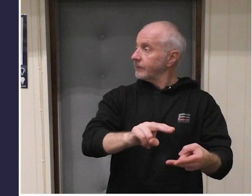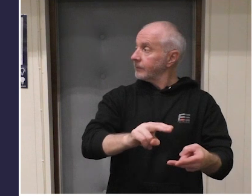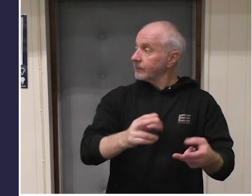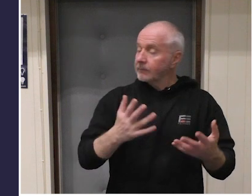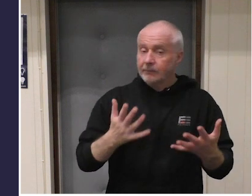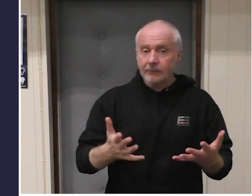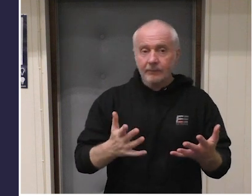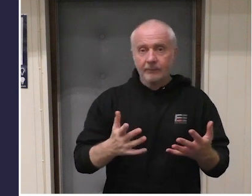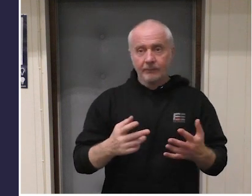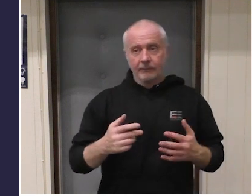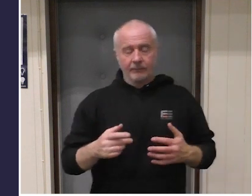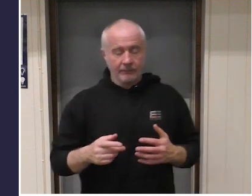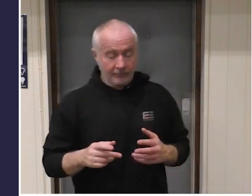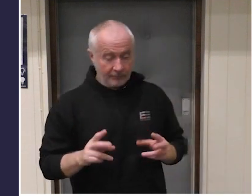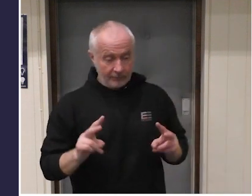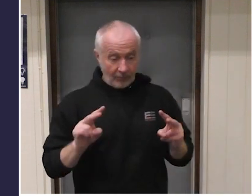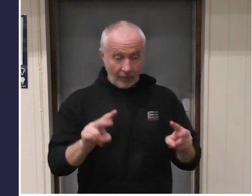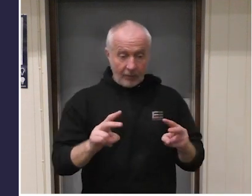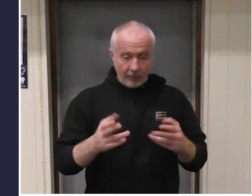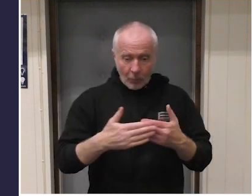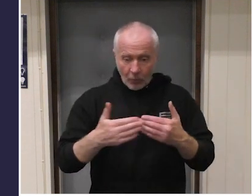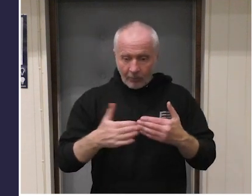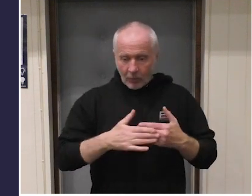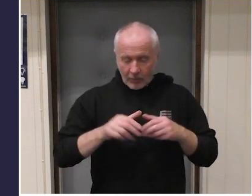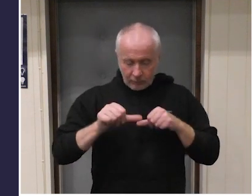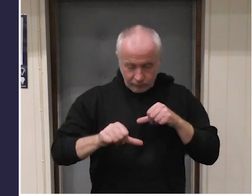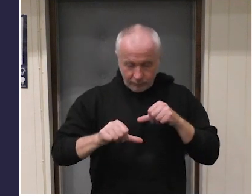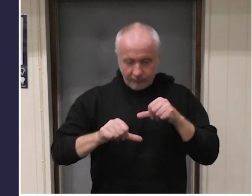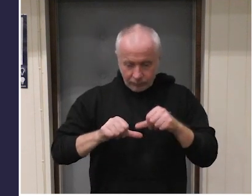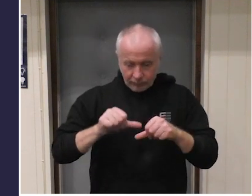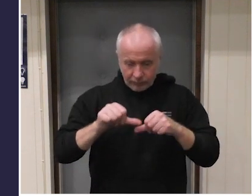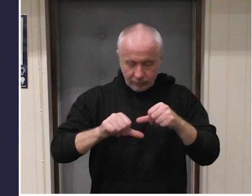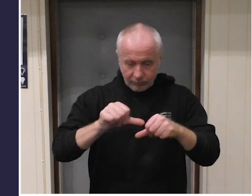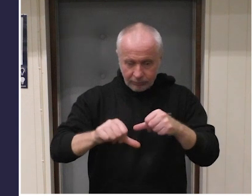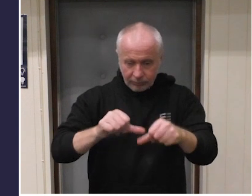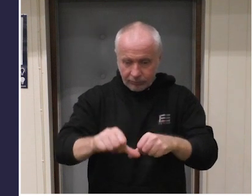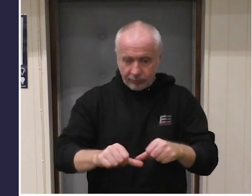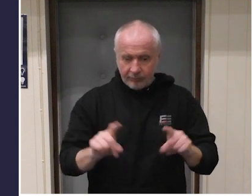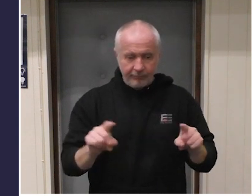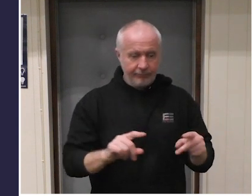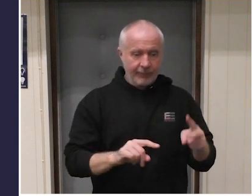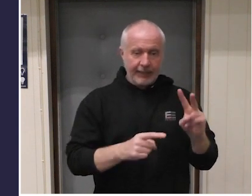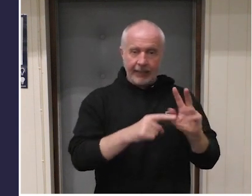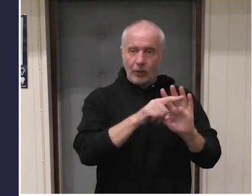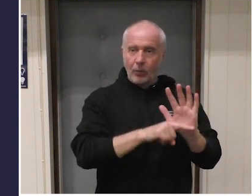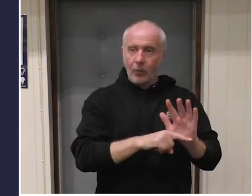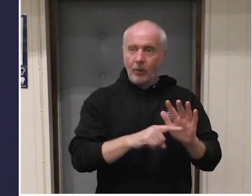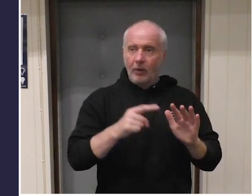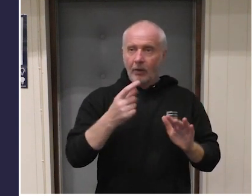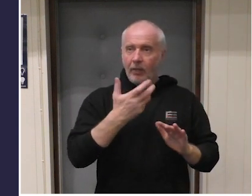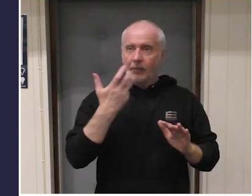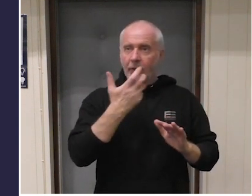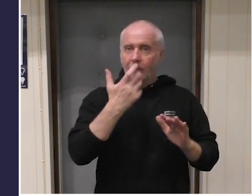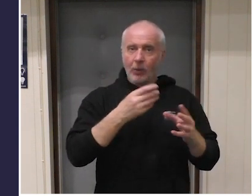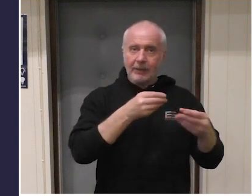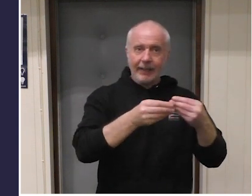It looks like we're basically creating more and more order, and this is what's going on. The second law of thermodynamics says this should not happen,